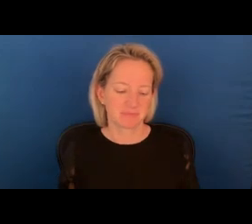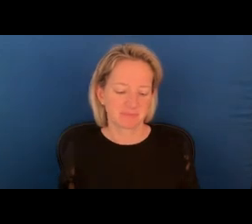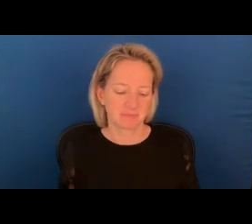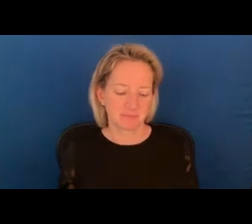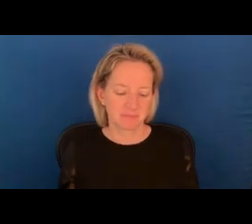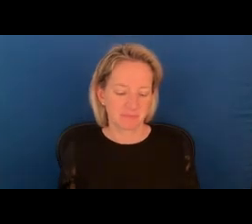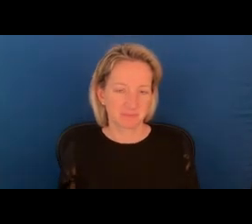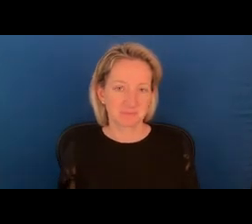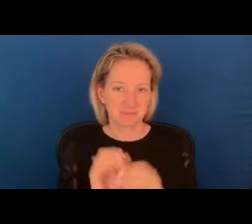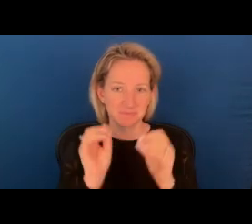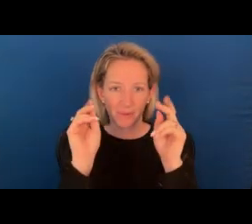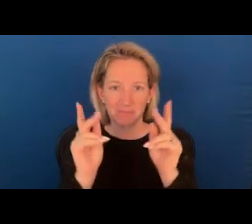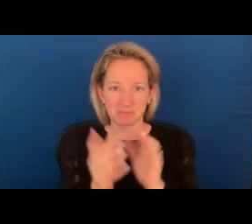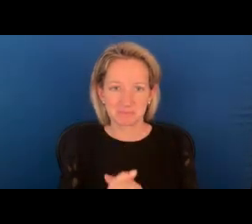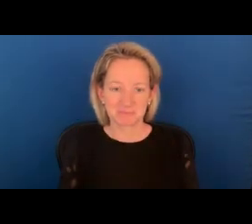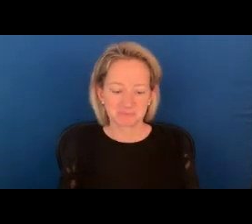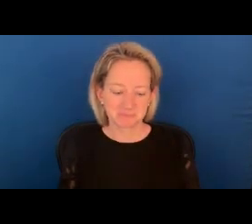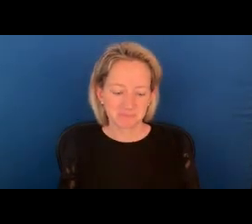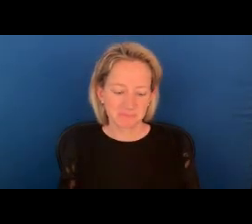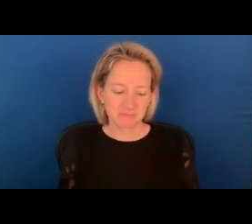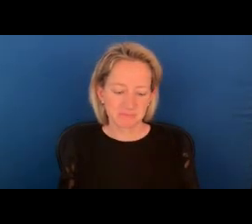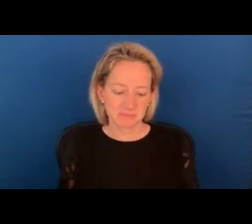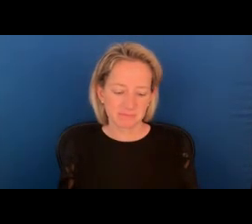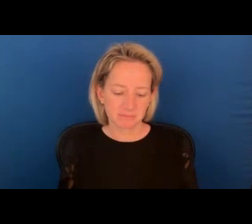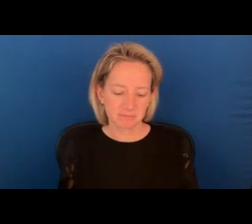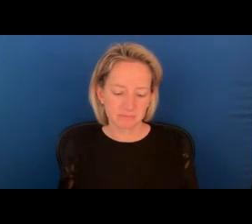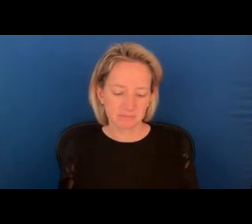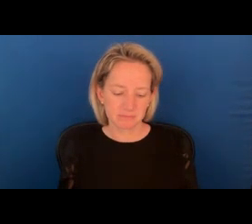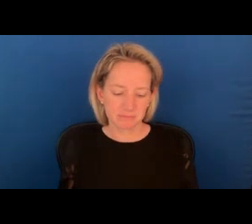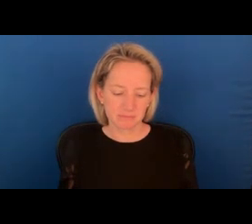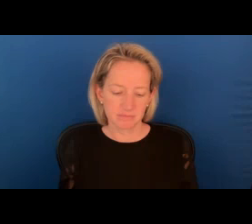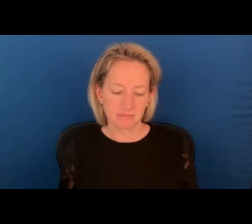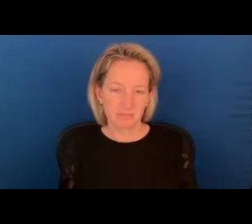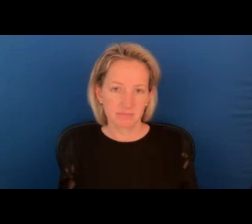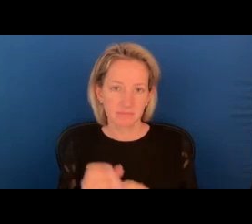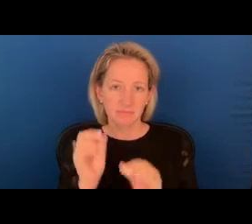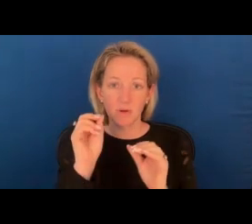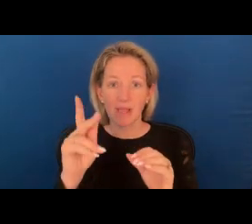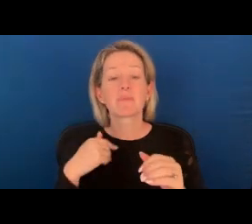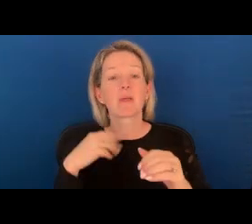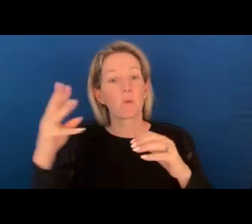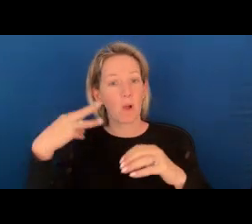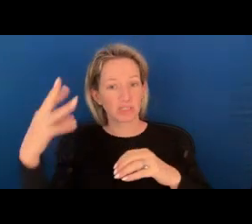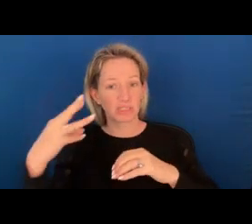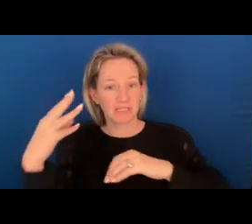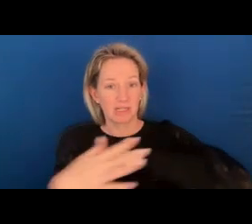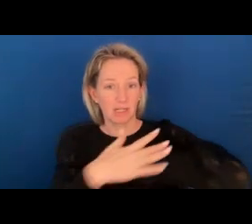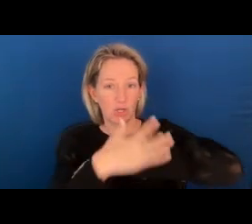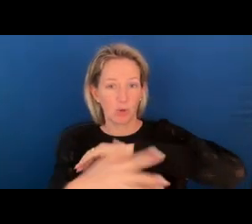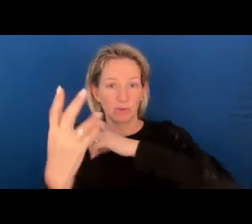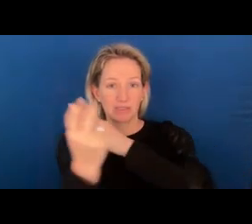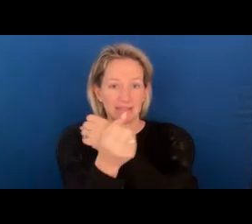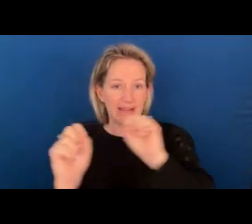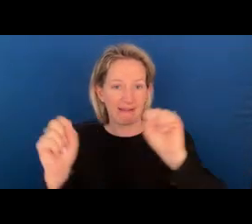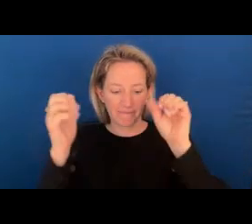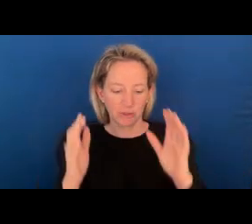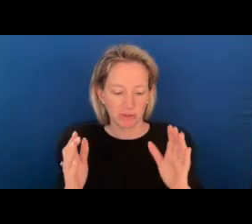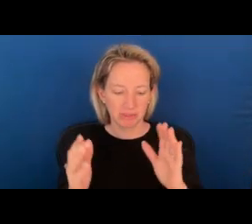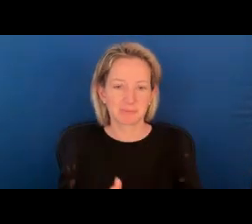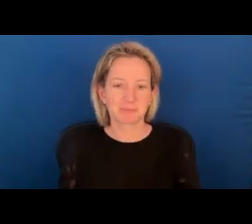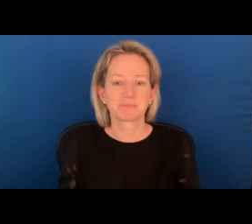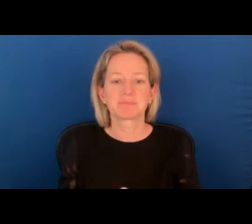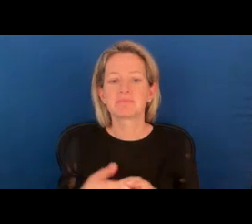Oh, there we go. So I am with Washington CoastSavers. So next slide, please. So I'm just going to